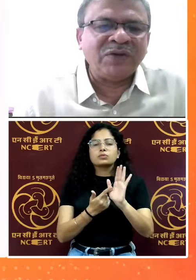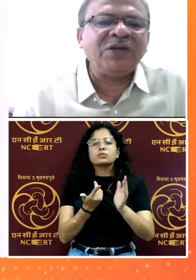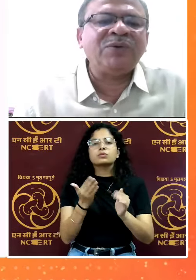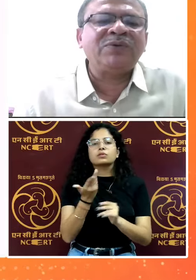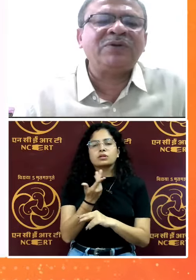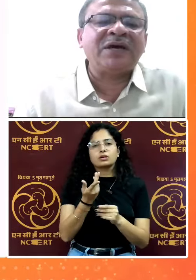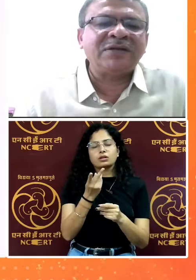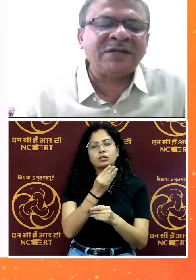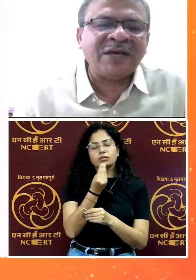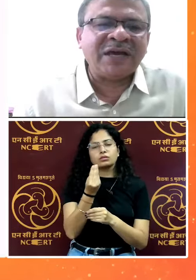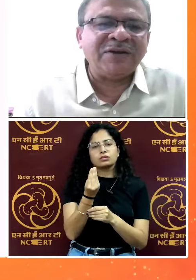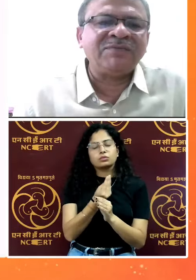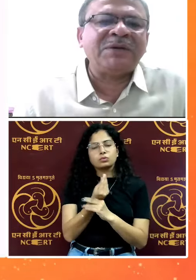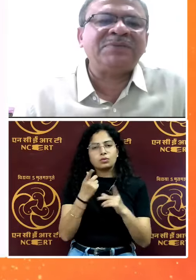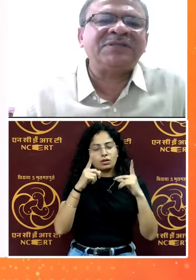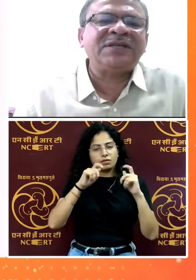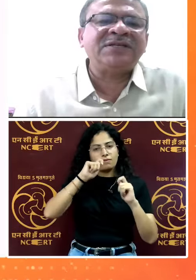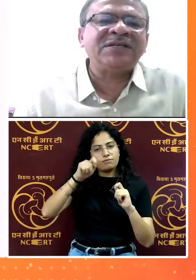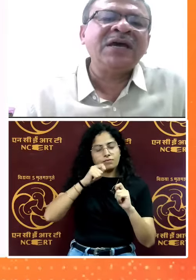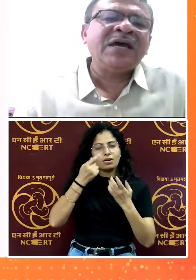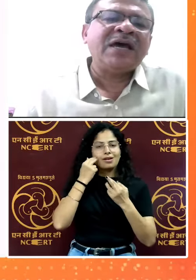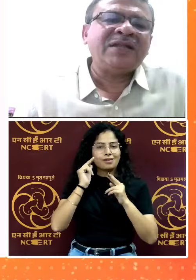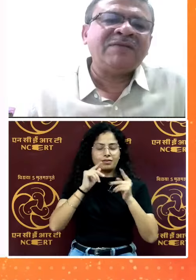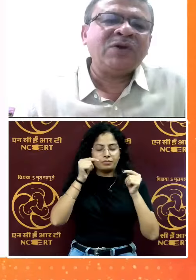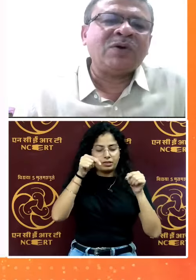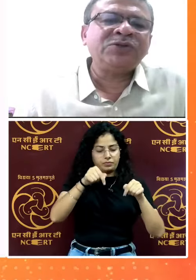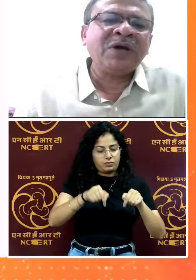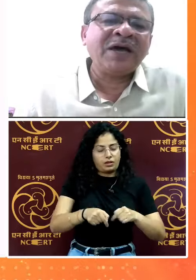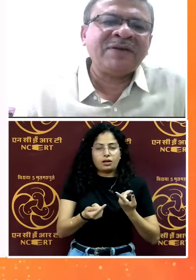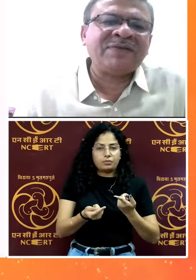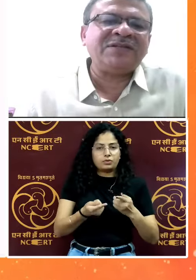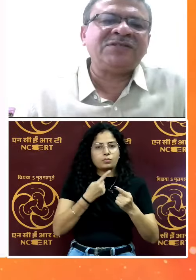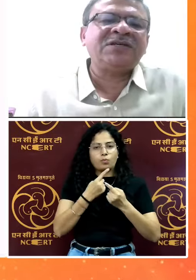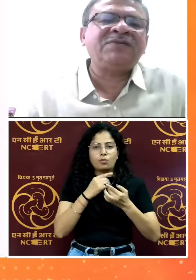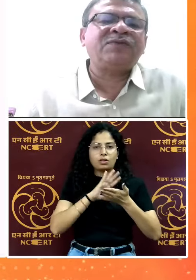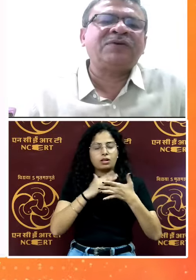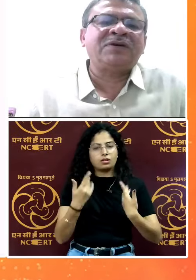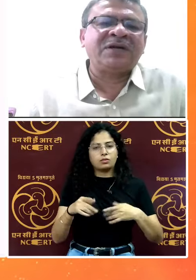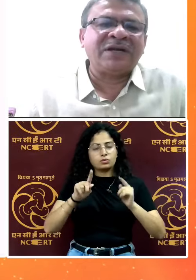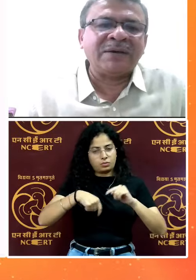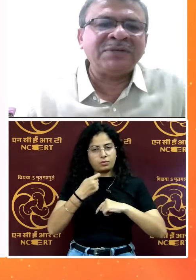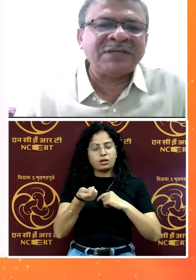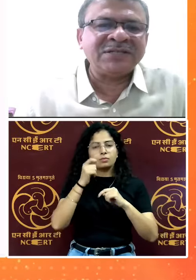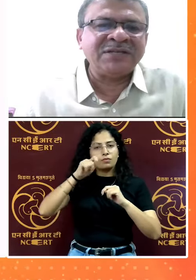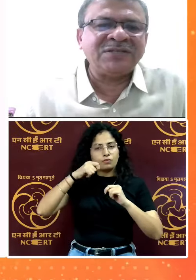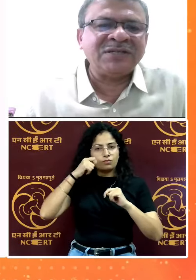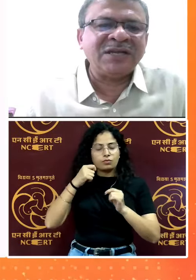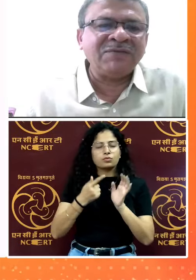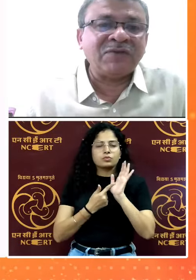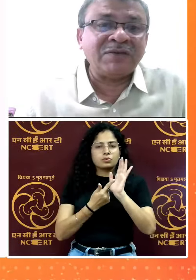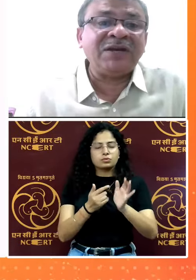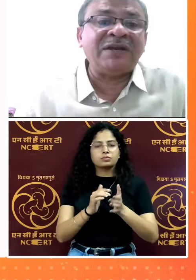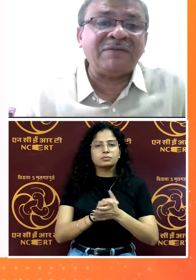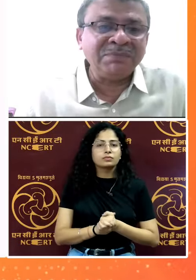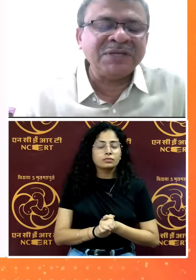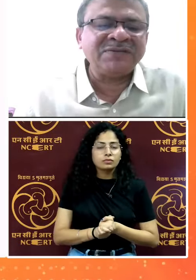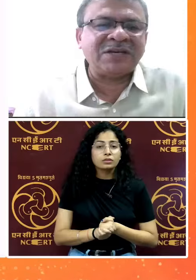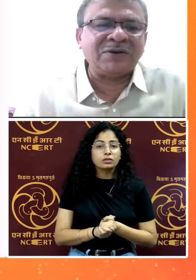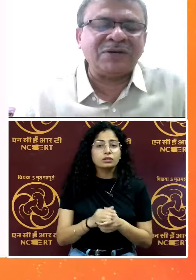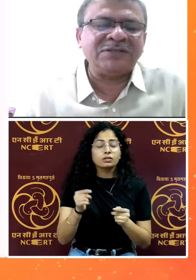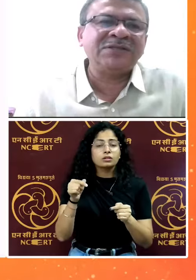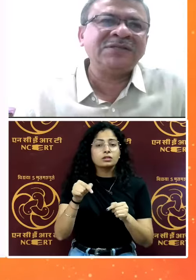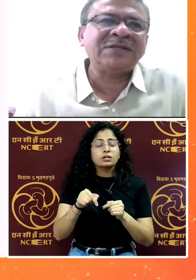few videos on that at the end of my presentation. Okay. And then we also have a center for rehabilitation engineering, where we develop